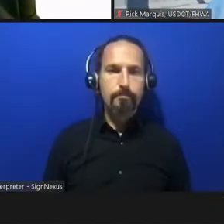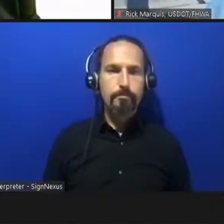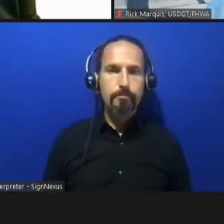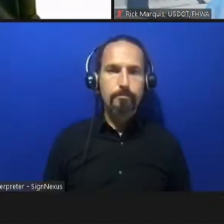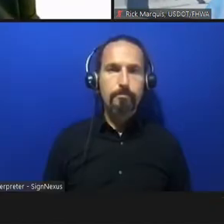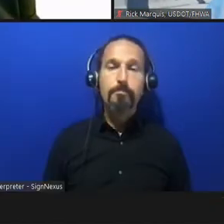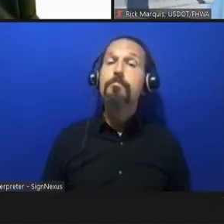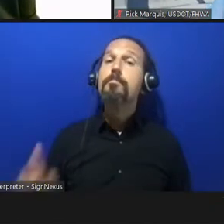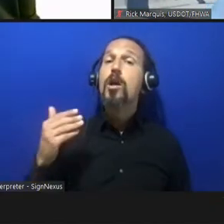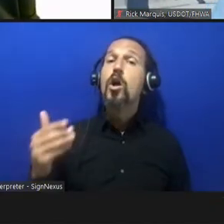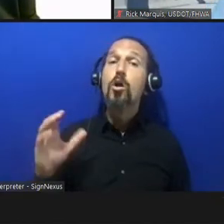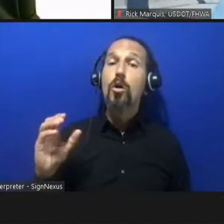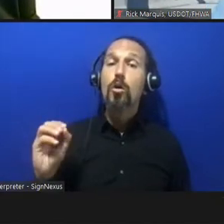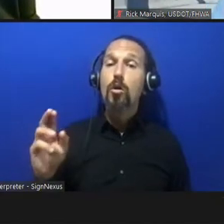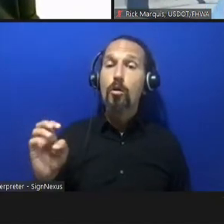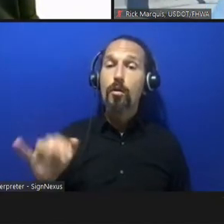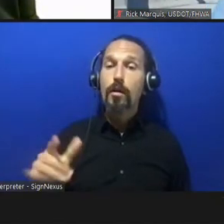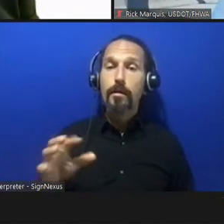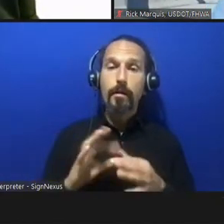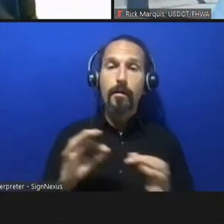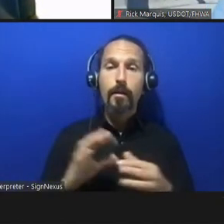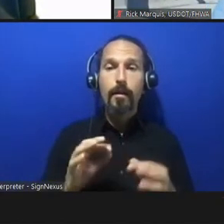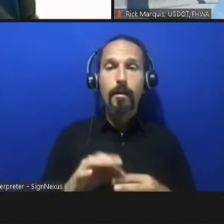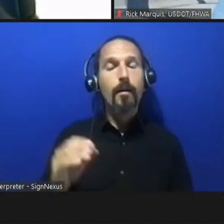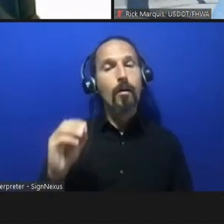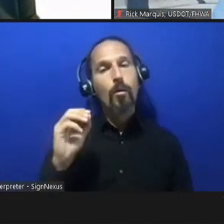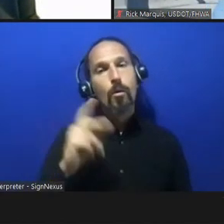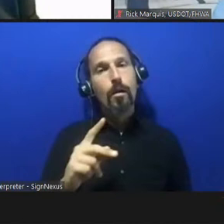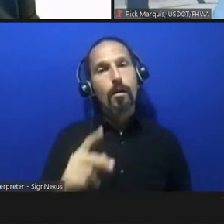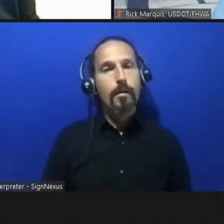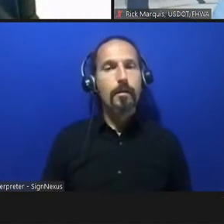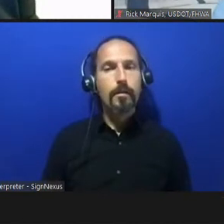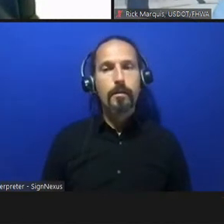cory you may begin your remarks okay i just gotta